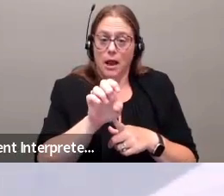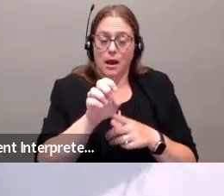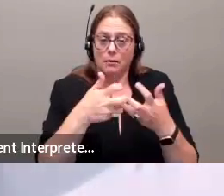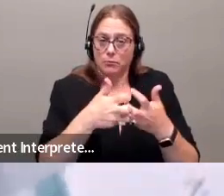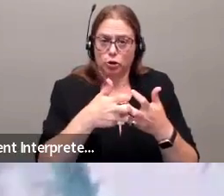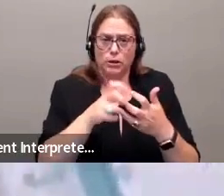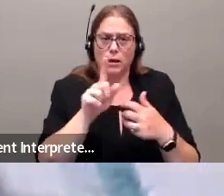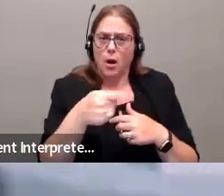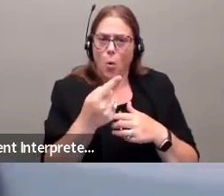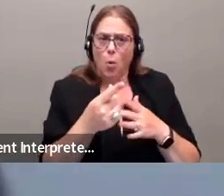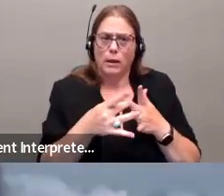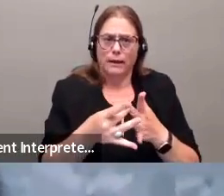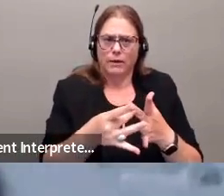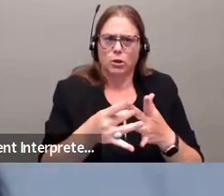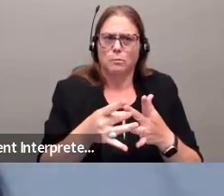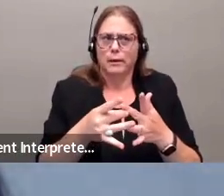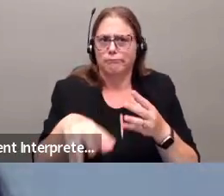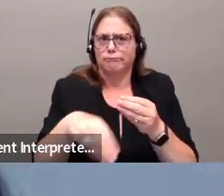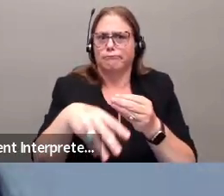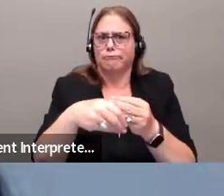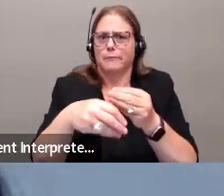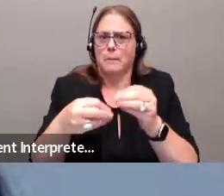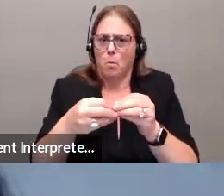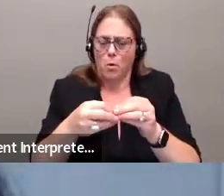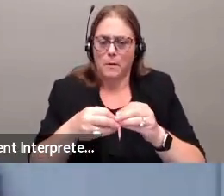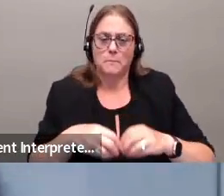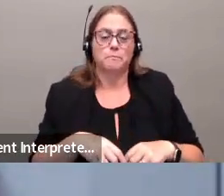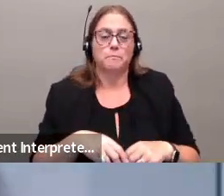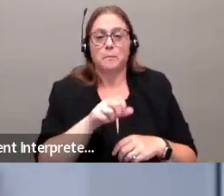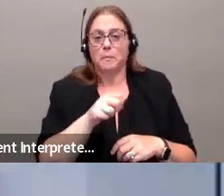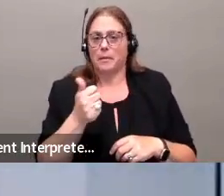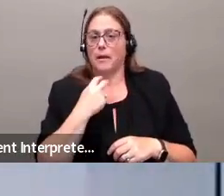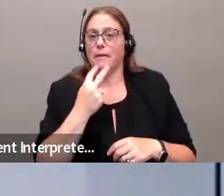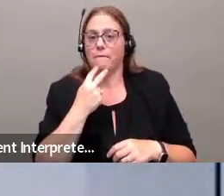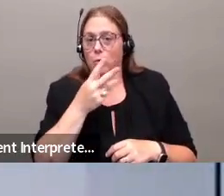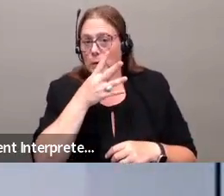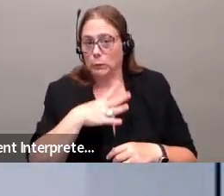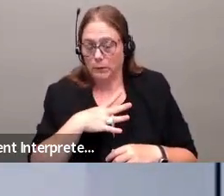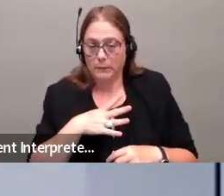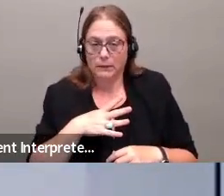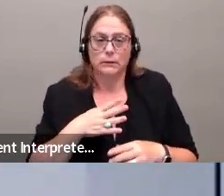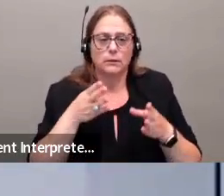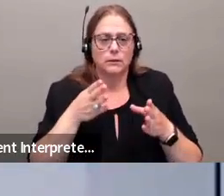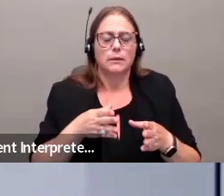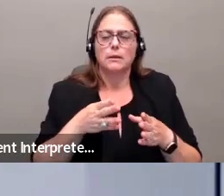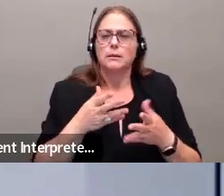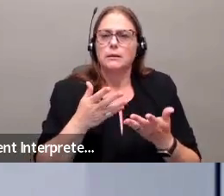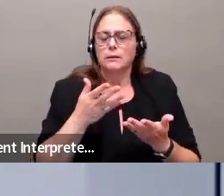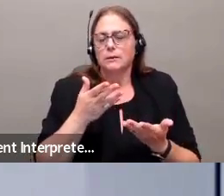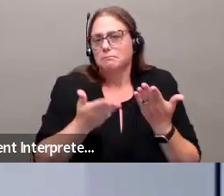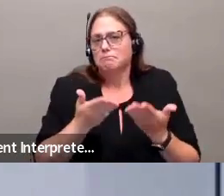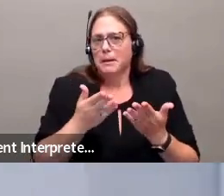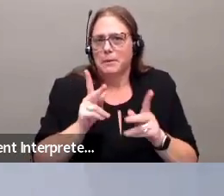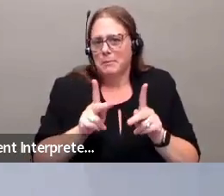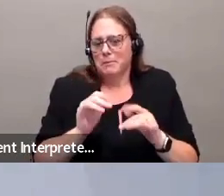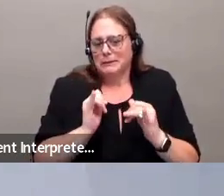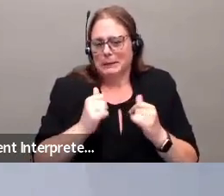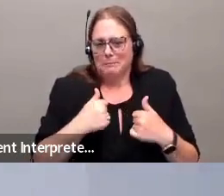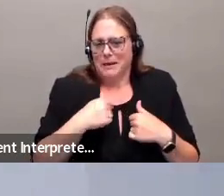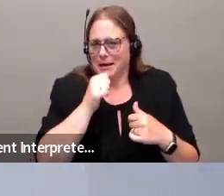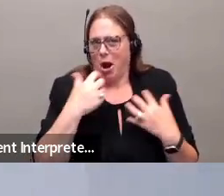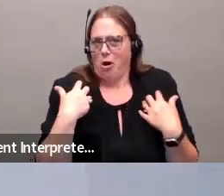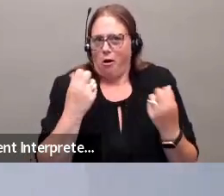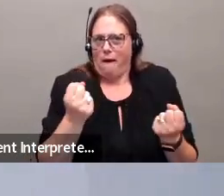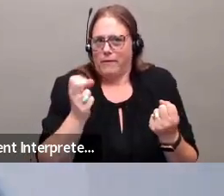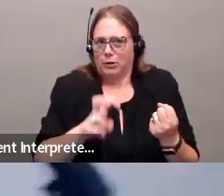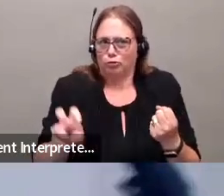navigation. Glide is designed with people like me in mind, people who might not be the most confident travelers, people who might be scared to get out